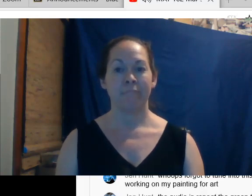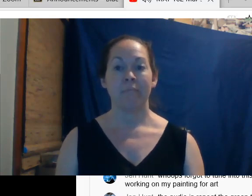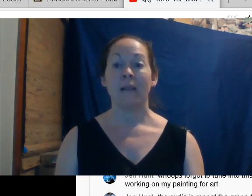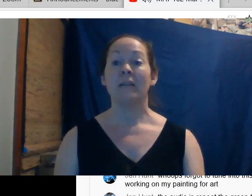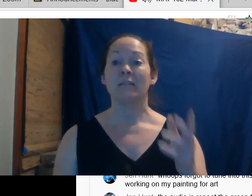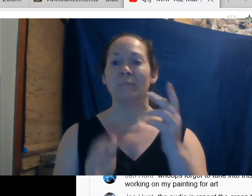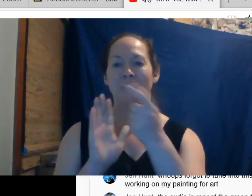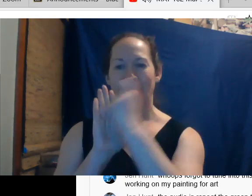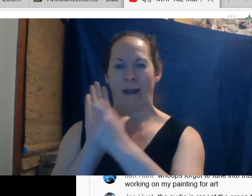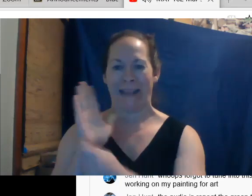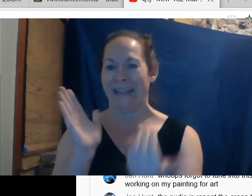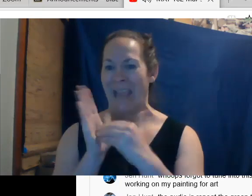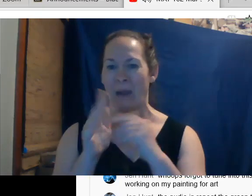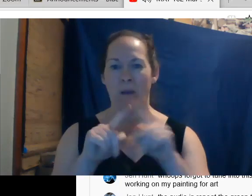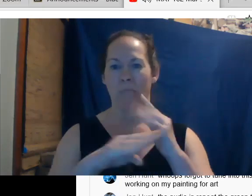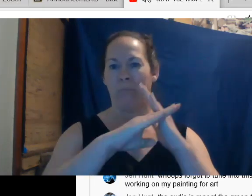36.